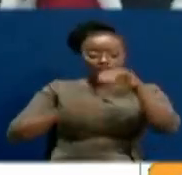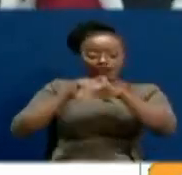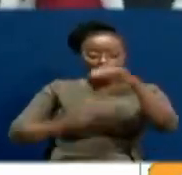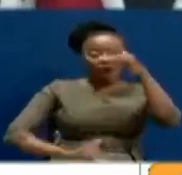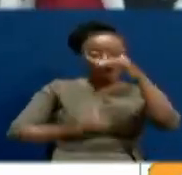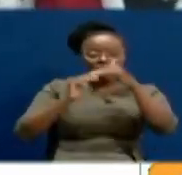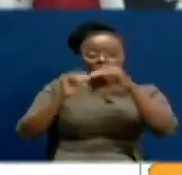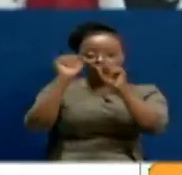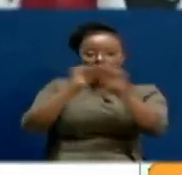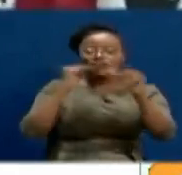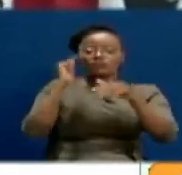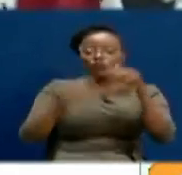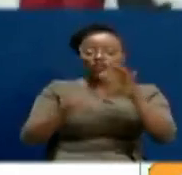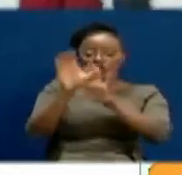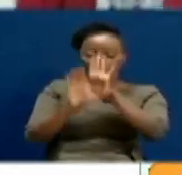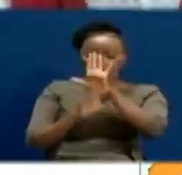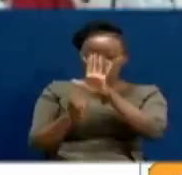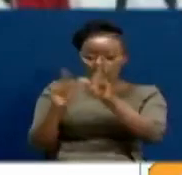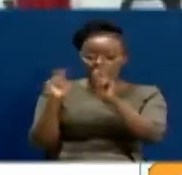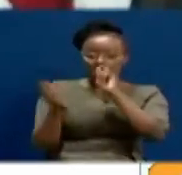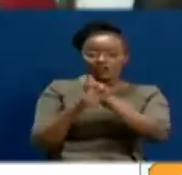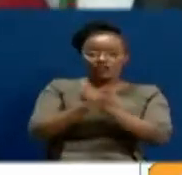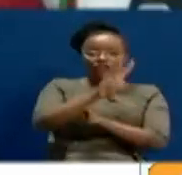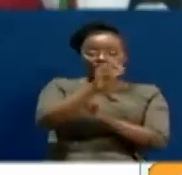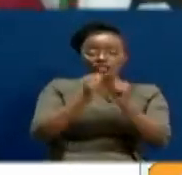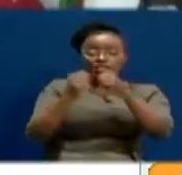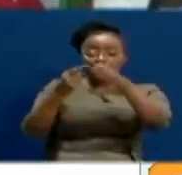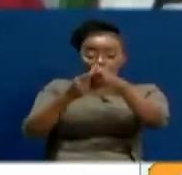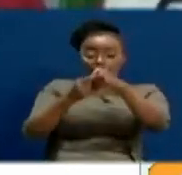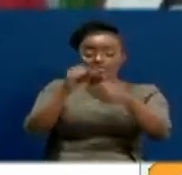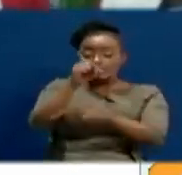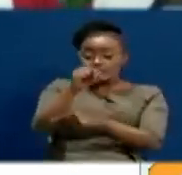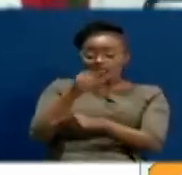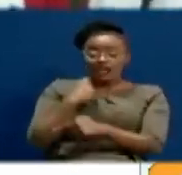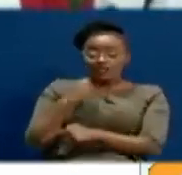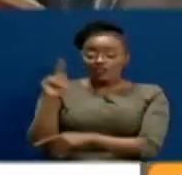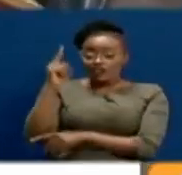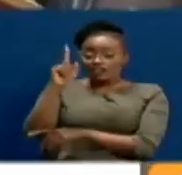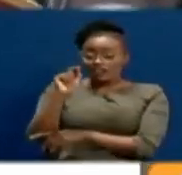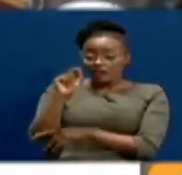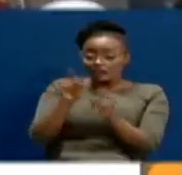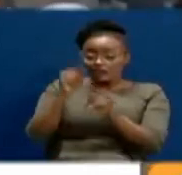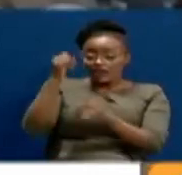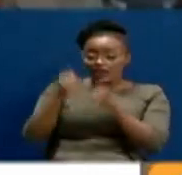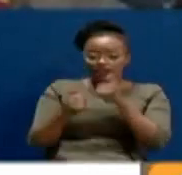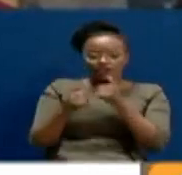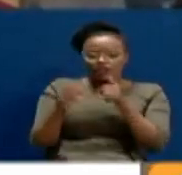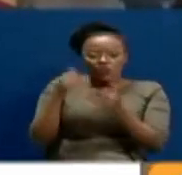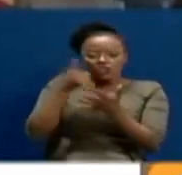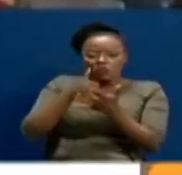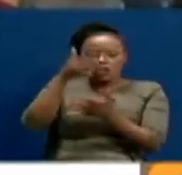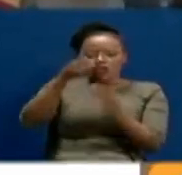but supporters of the president say a constitutional change in 2016 means his first term effectively did not